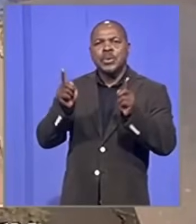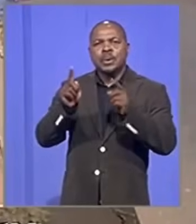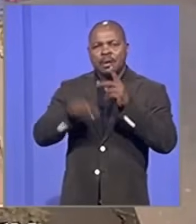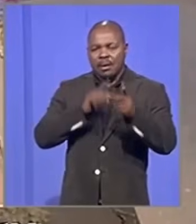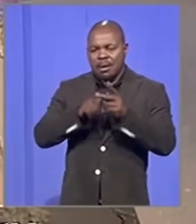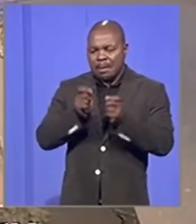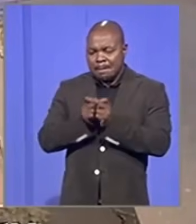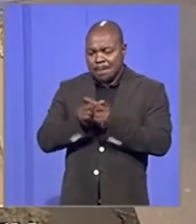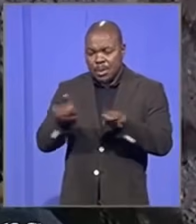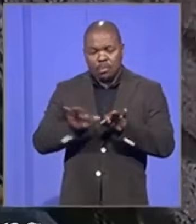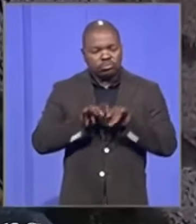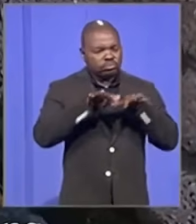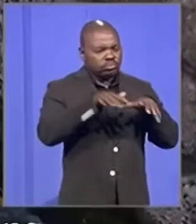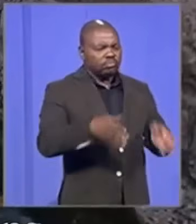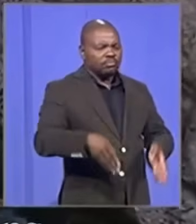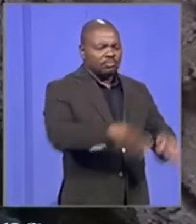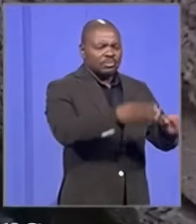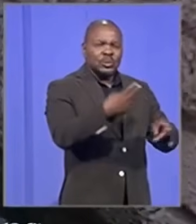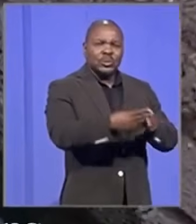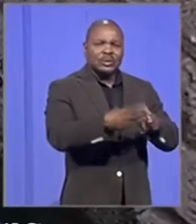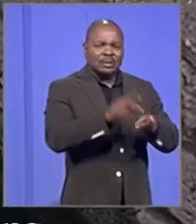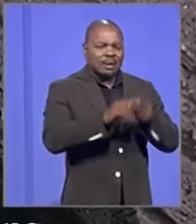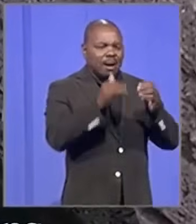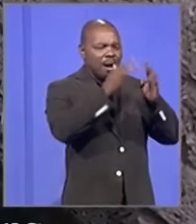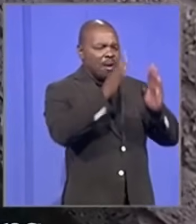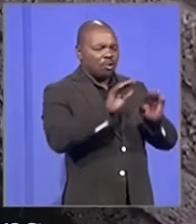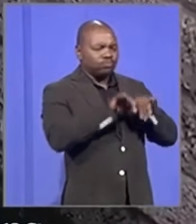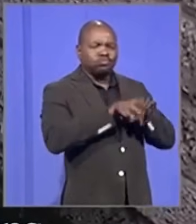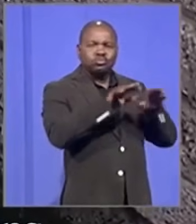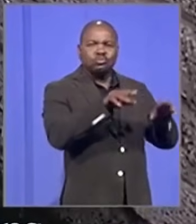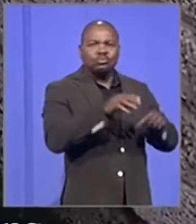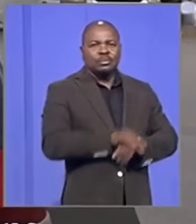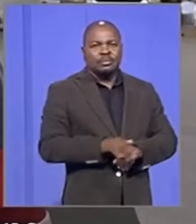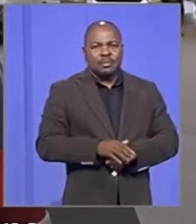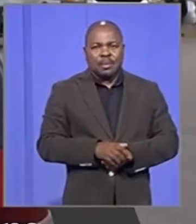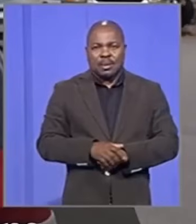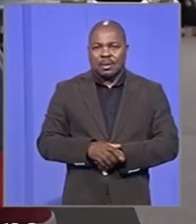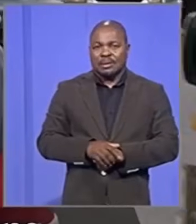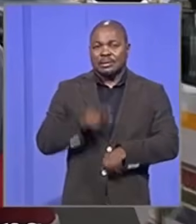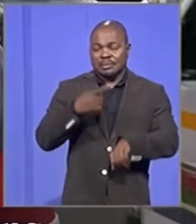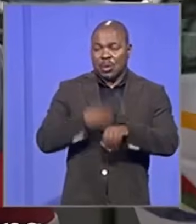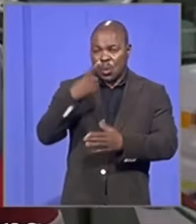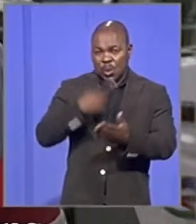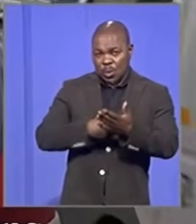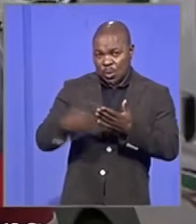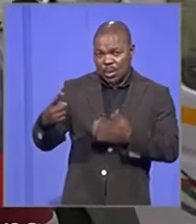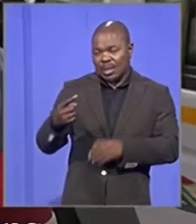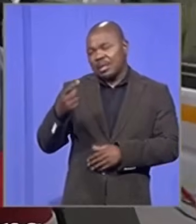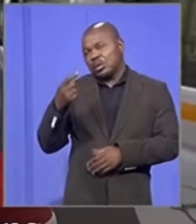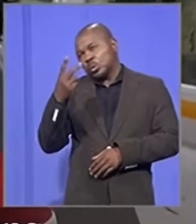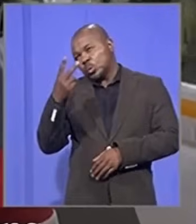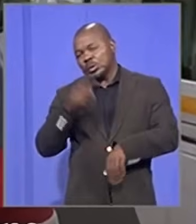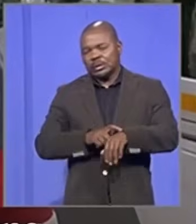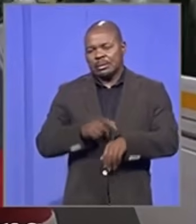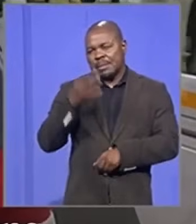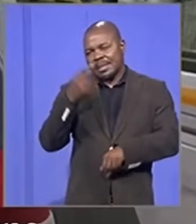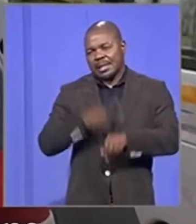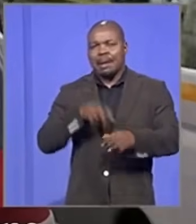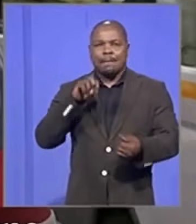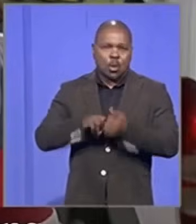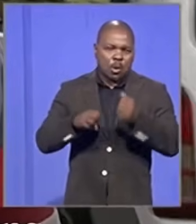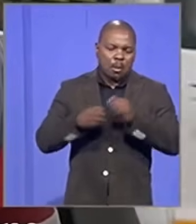e elela mebileng le ka magaeng a bona. Most of the time in a week we get a problem 2 times or 3 times a week, and then